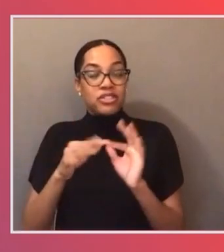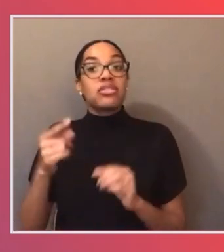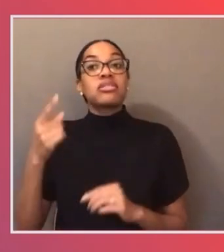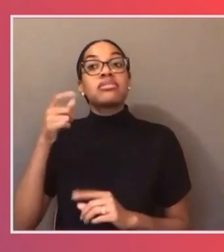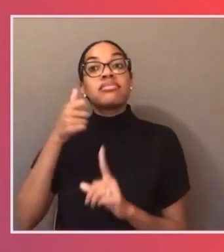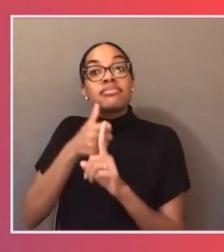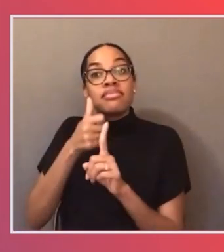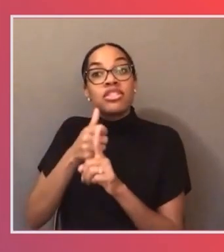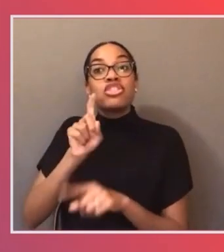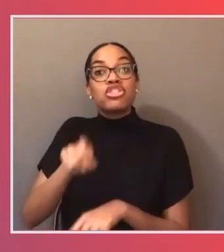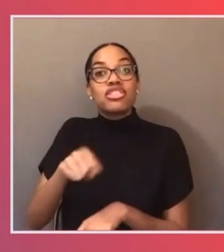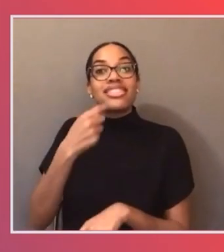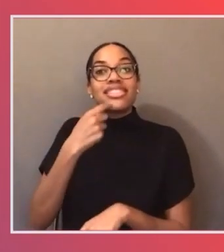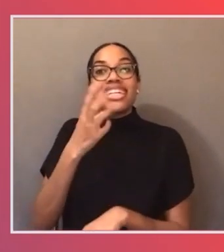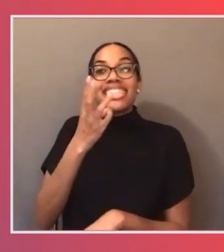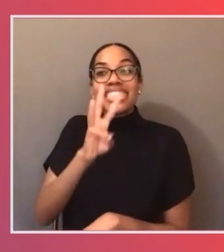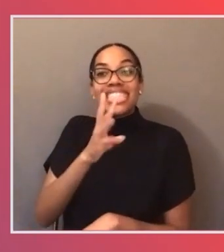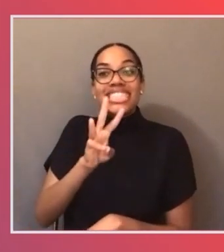4:33 p.m.